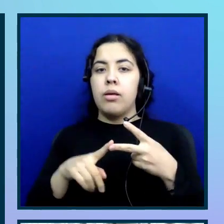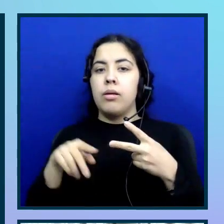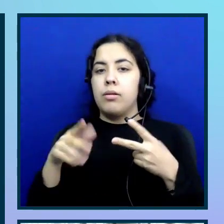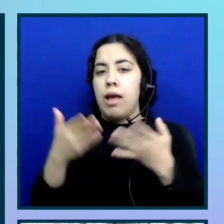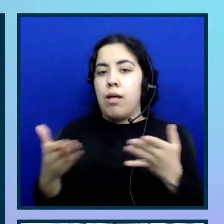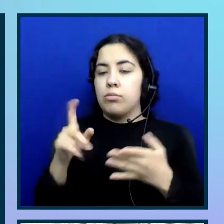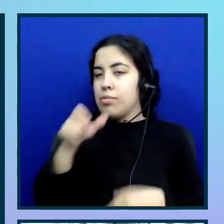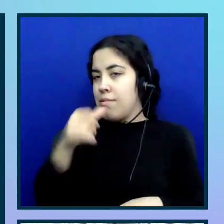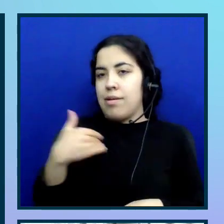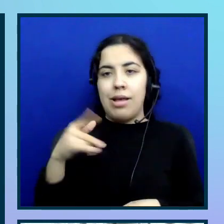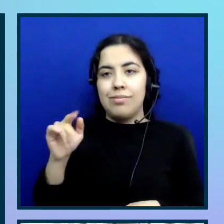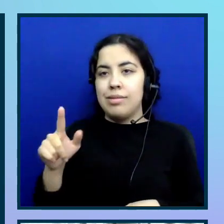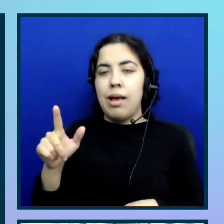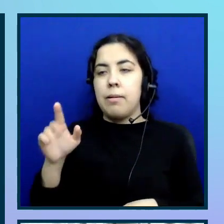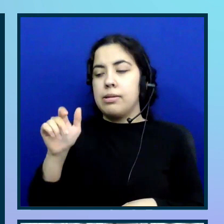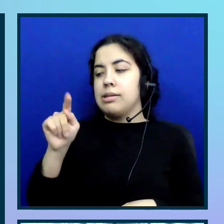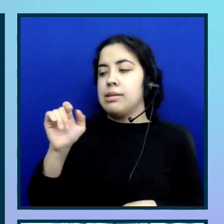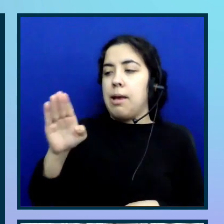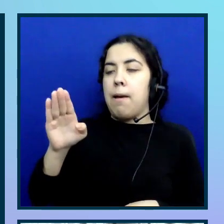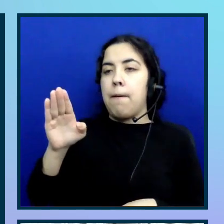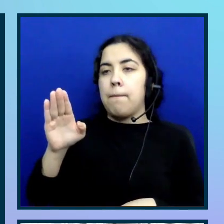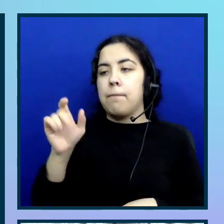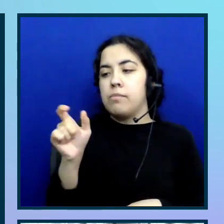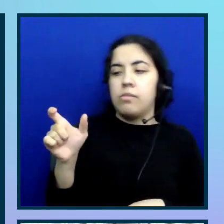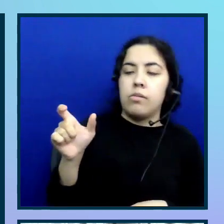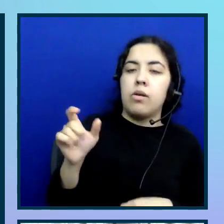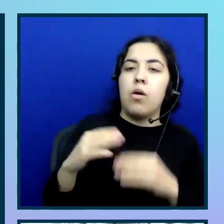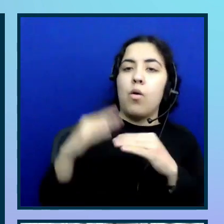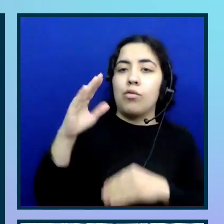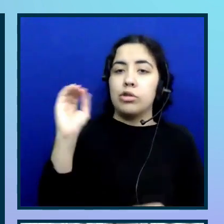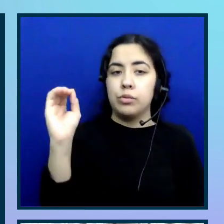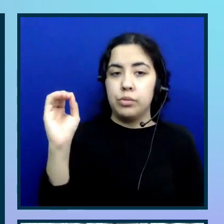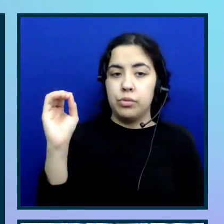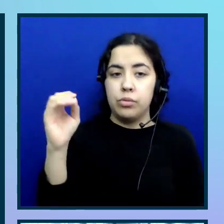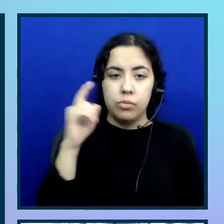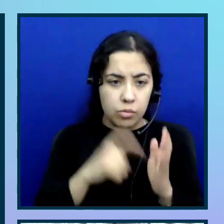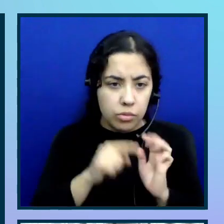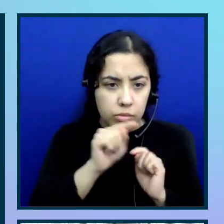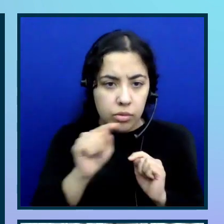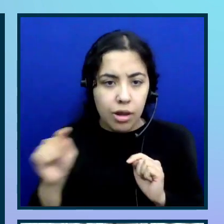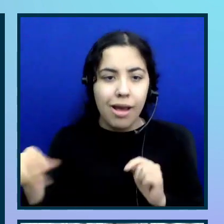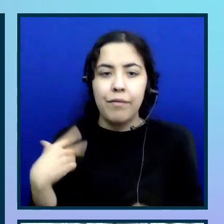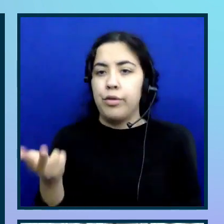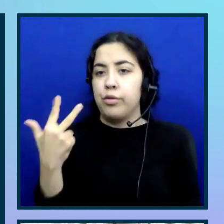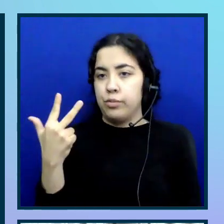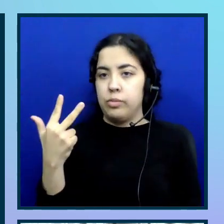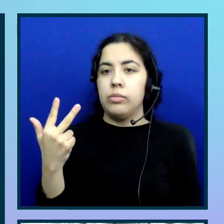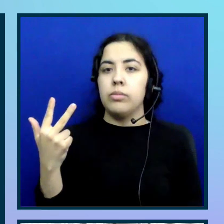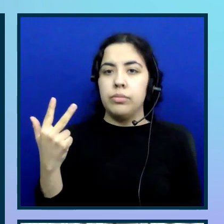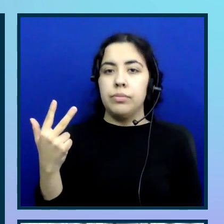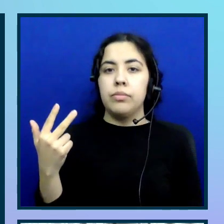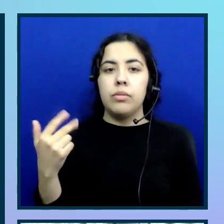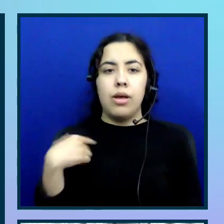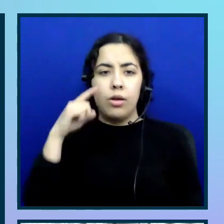should not have a tab index greater than 0, which we can see we have 3 of. So if I'm a developer and I'm working on this page, I can see that I